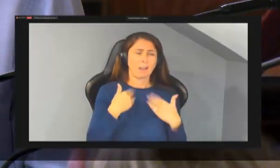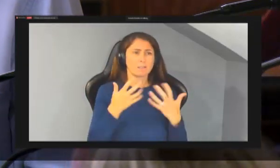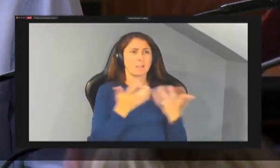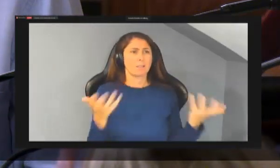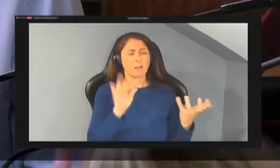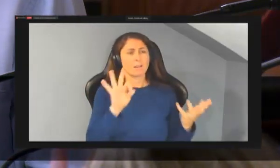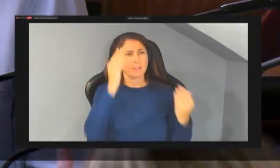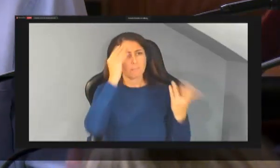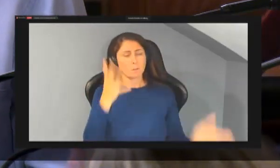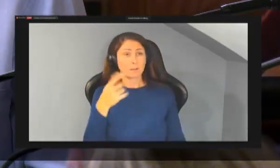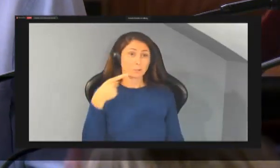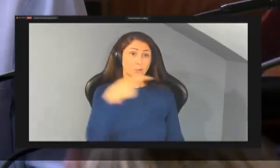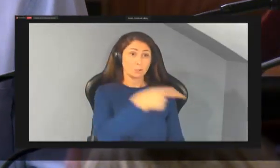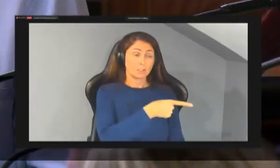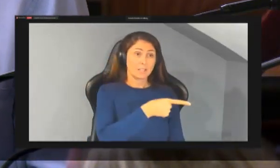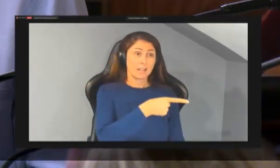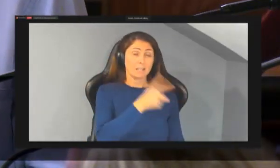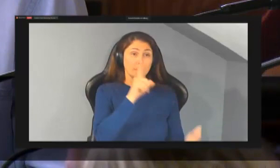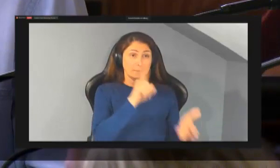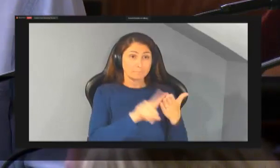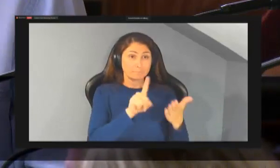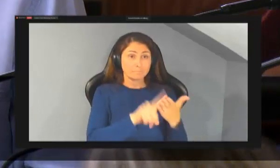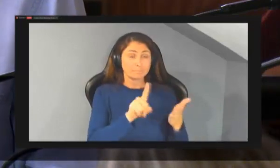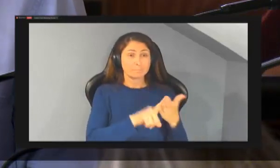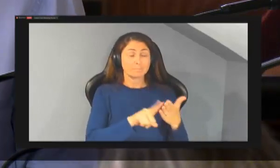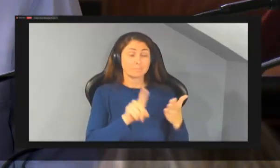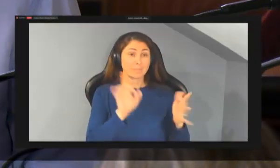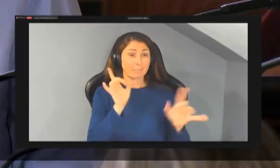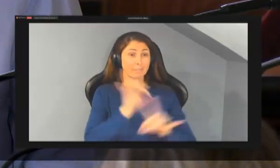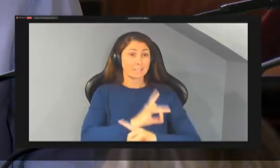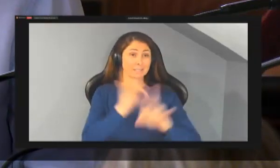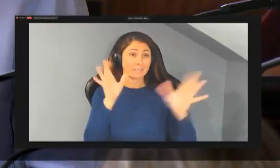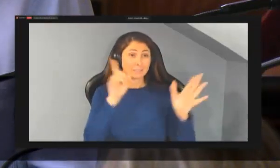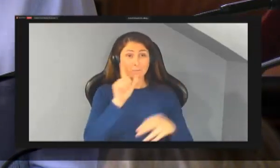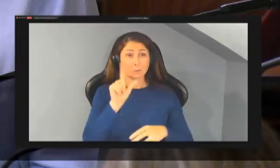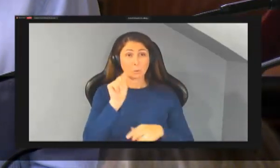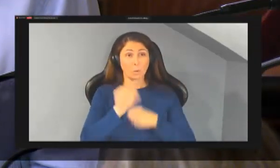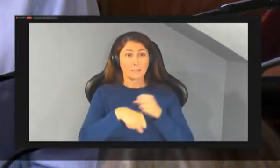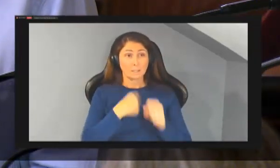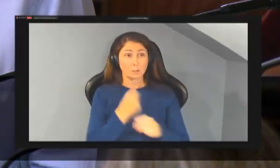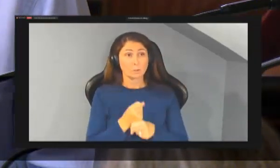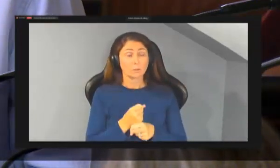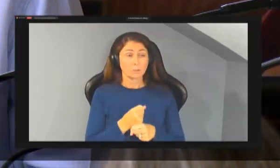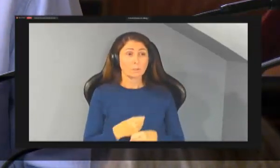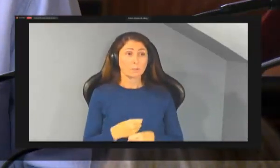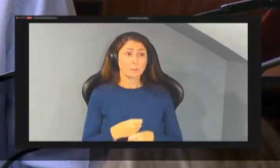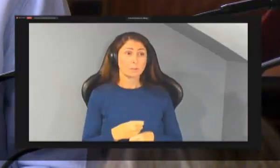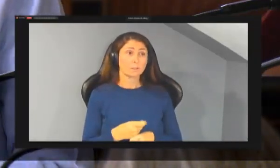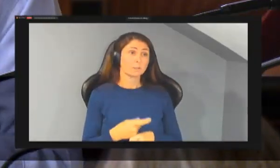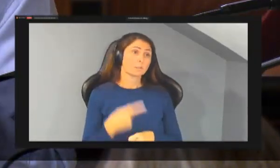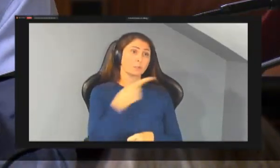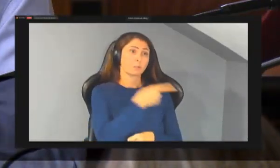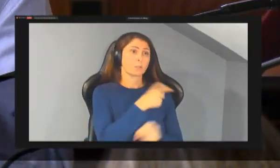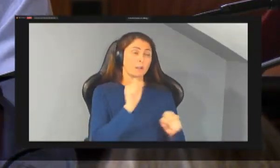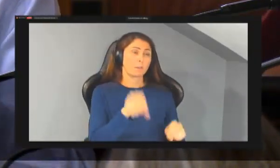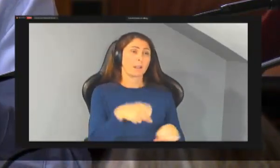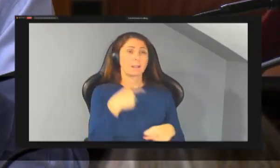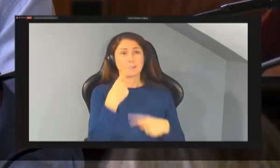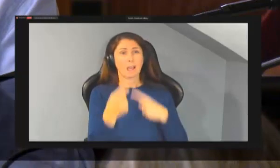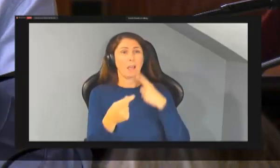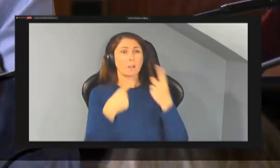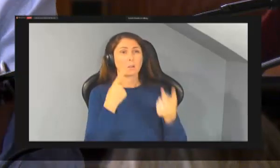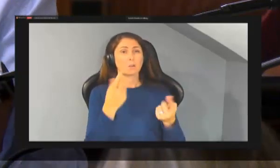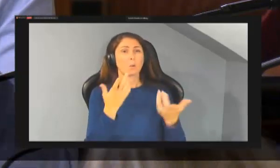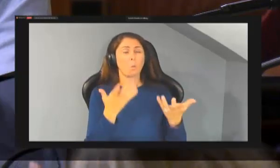been going into looking at the devastation for 20 years, so she can begin to tell you what the